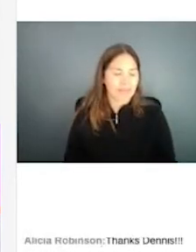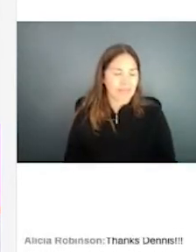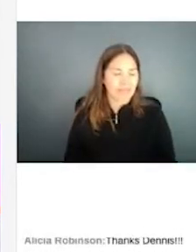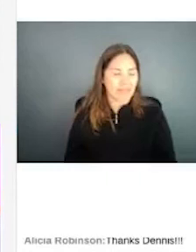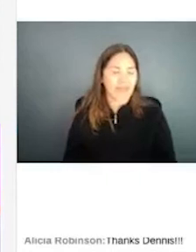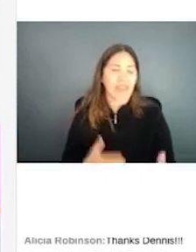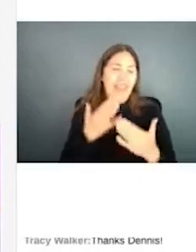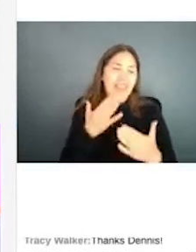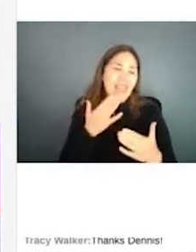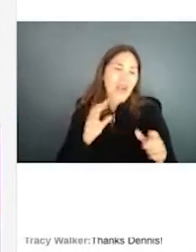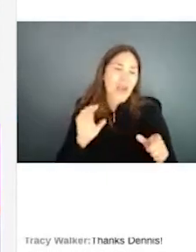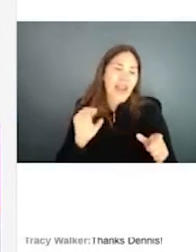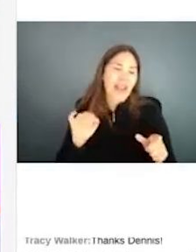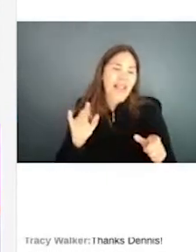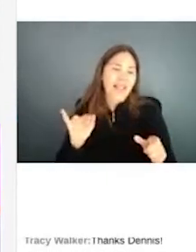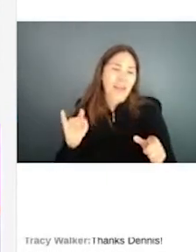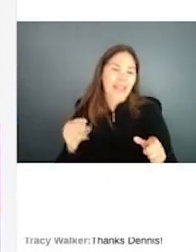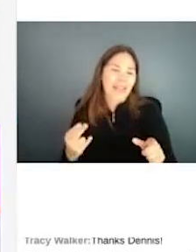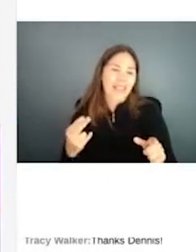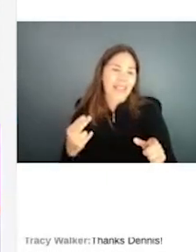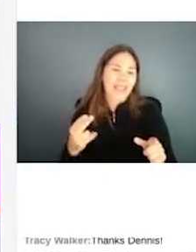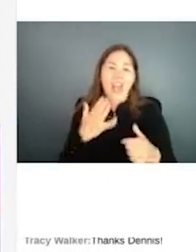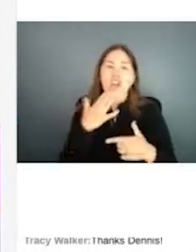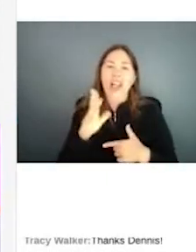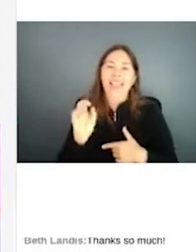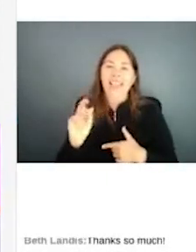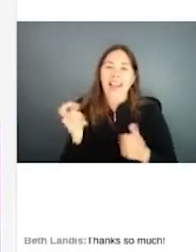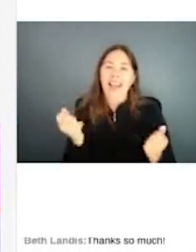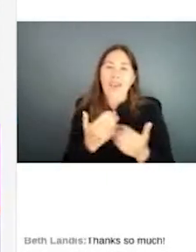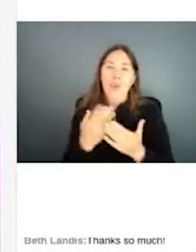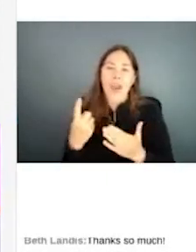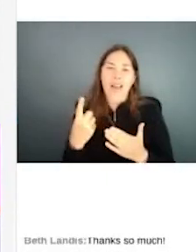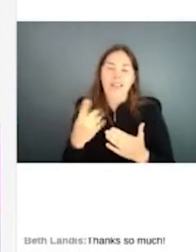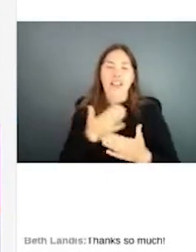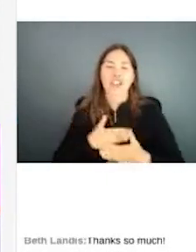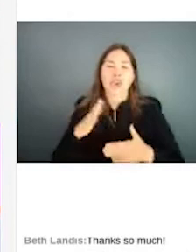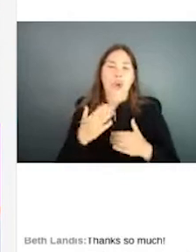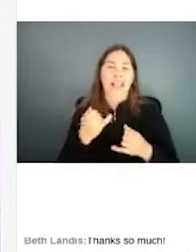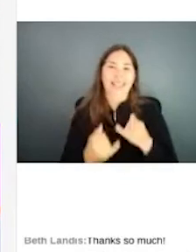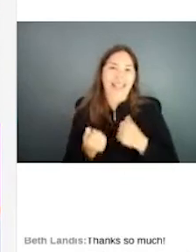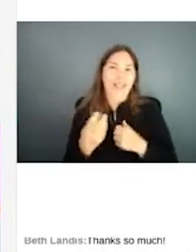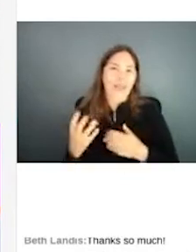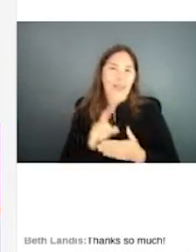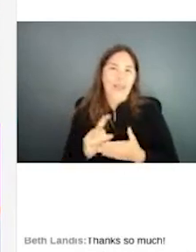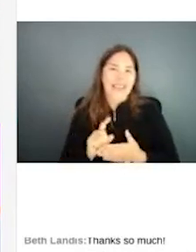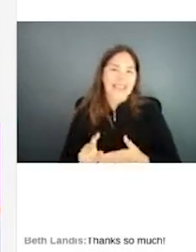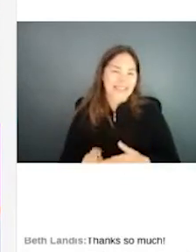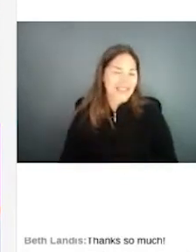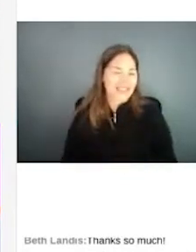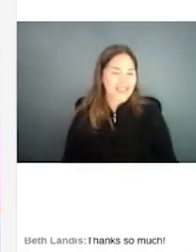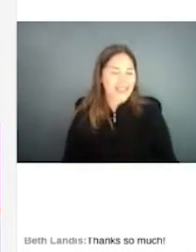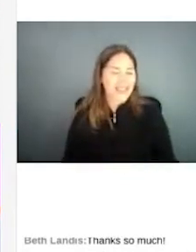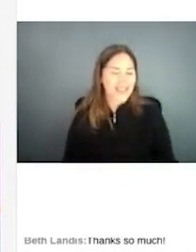Thank you, Elizabeth. Thanks. Good luck, everybody. Enjoy those last couple weeks.